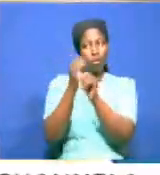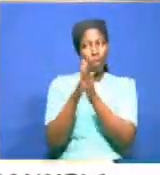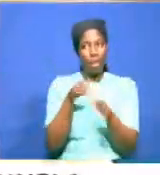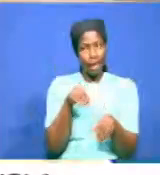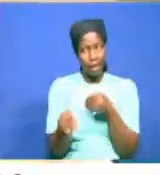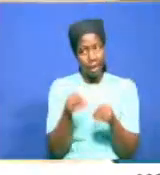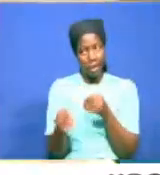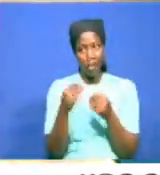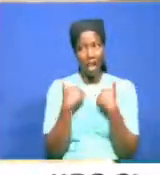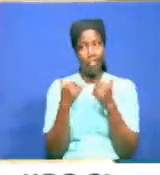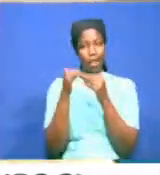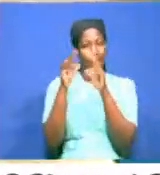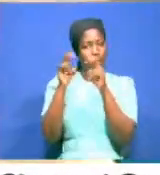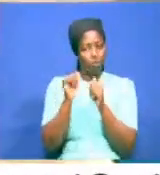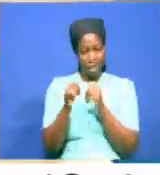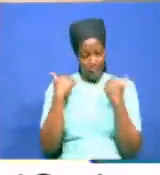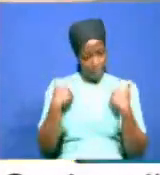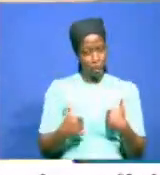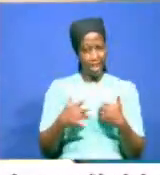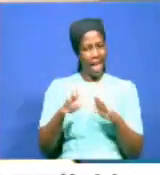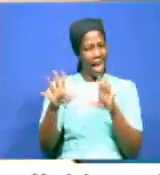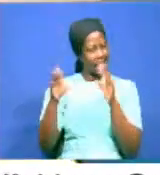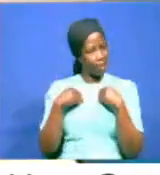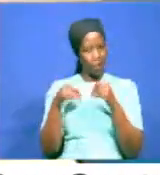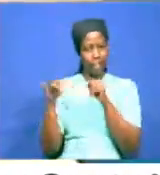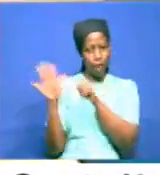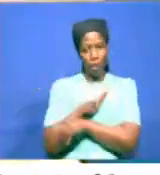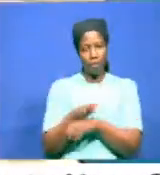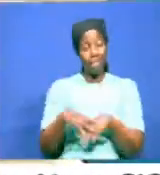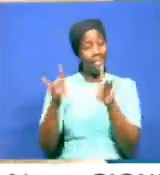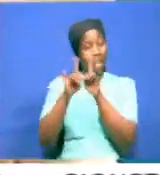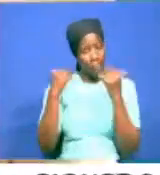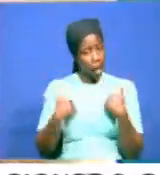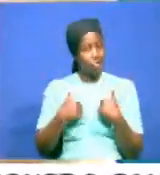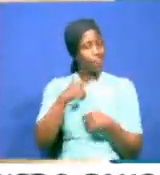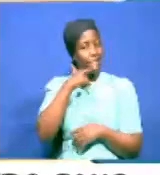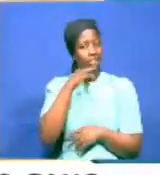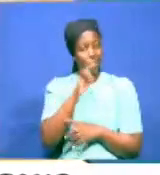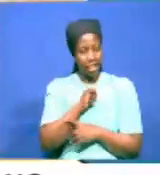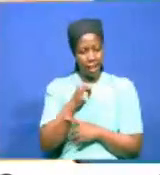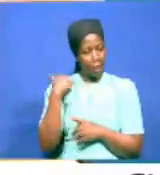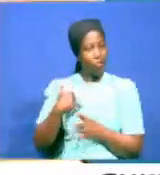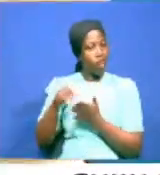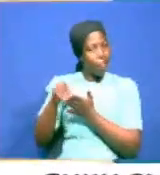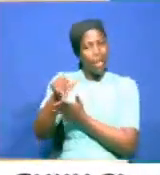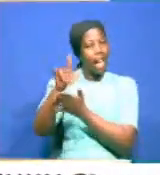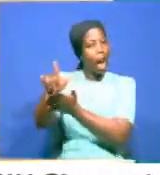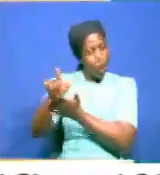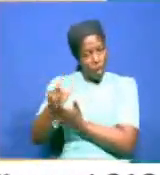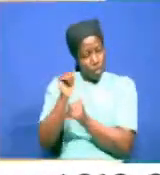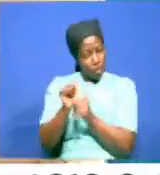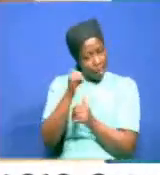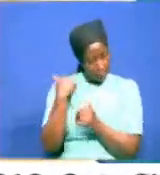issues I take from the bottom of my heart. And I even mentioned, I'm paying a loan that I took to do